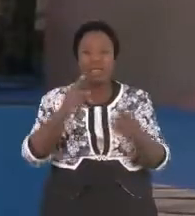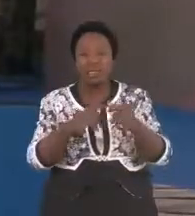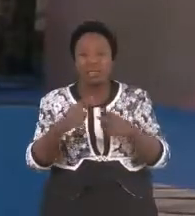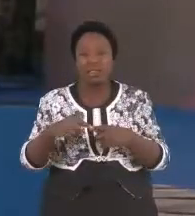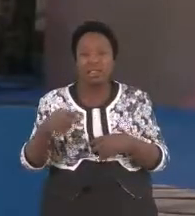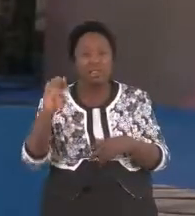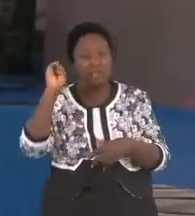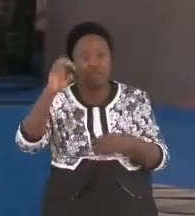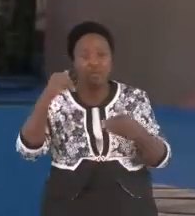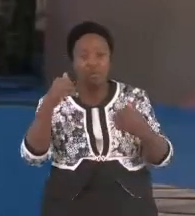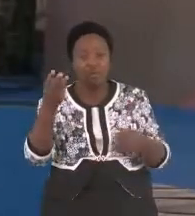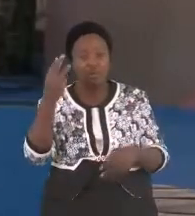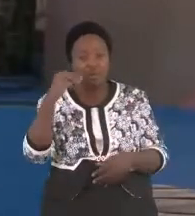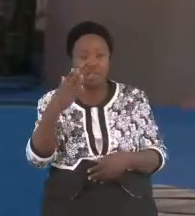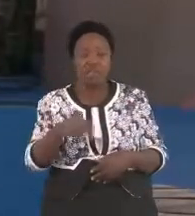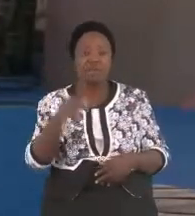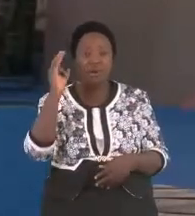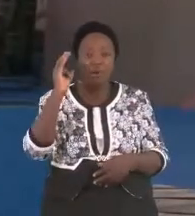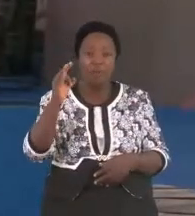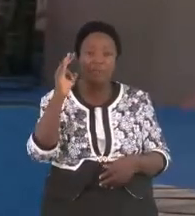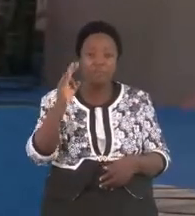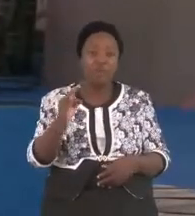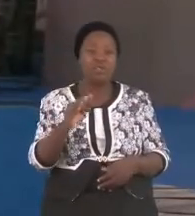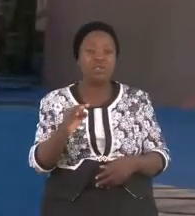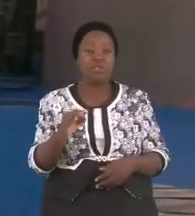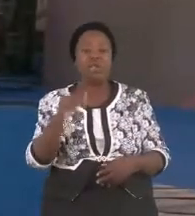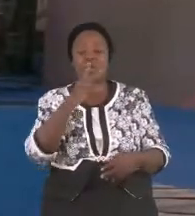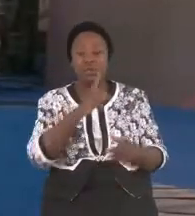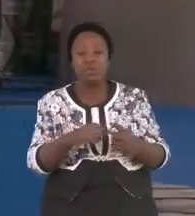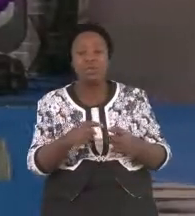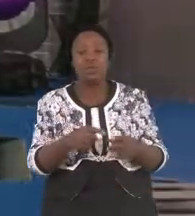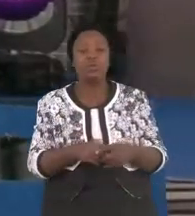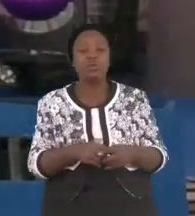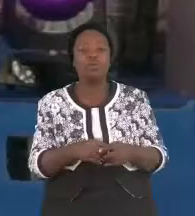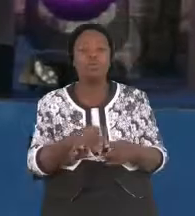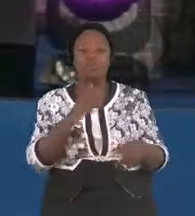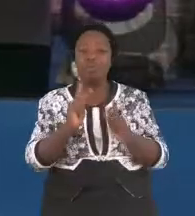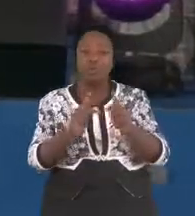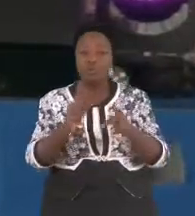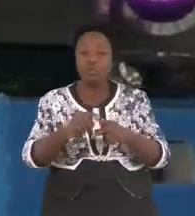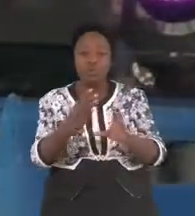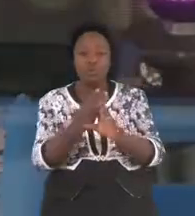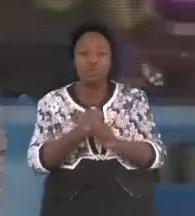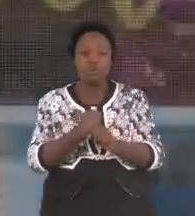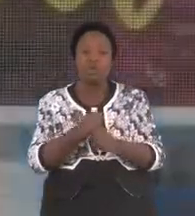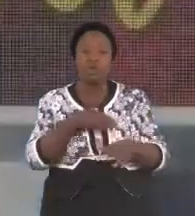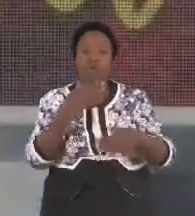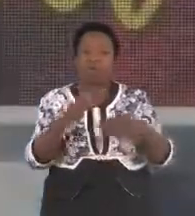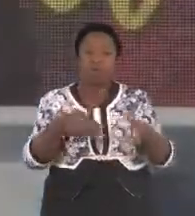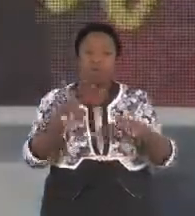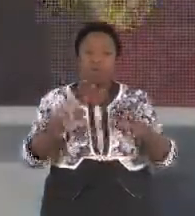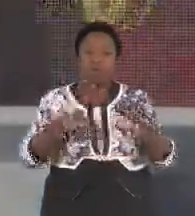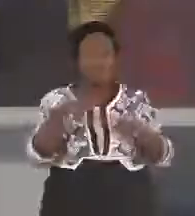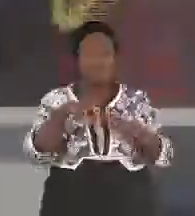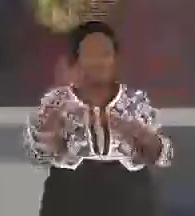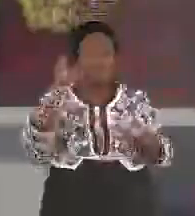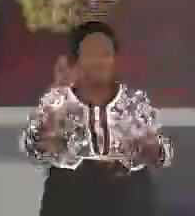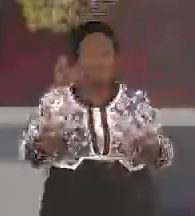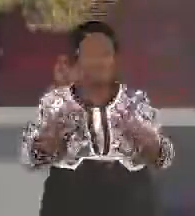willing for a season to rejoice in his light. It's the fulfillment